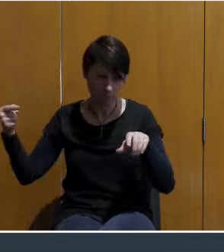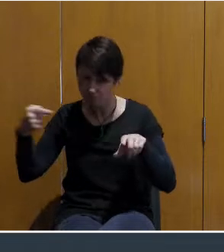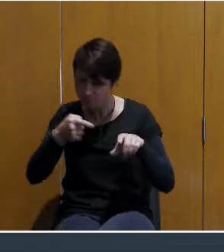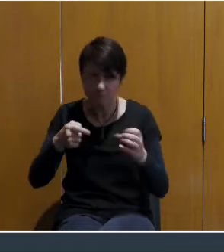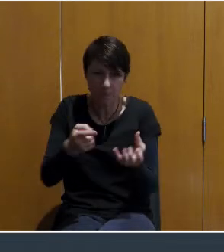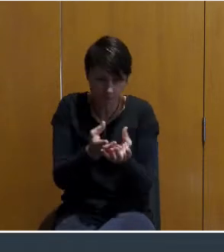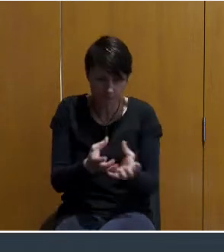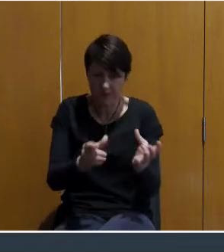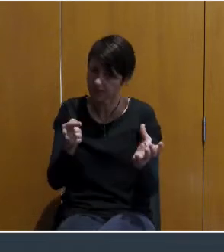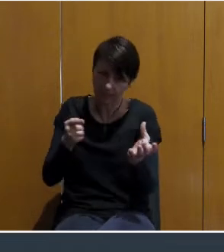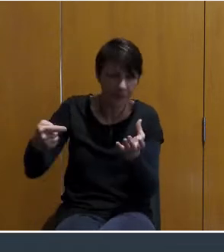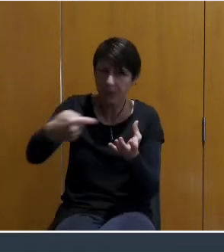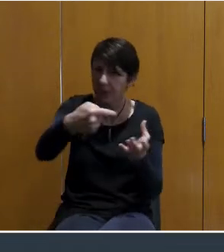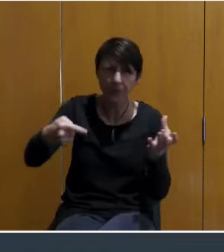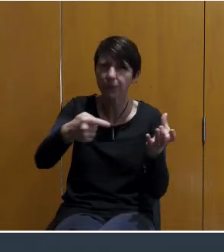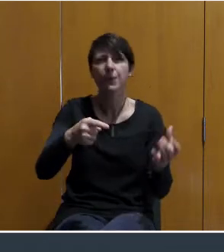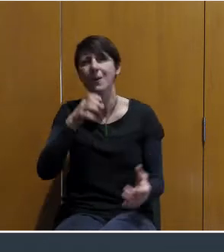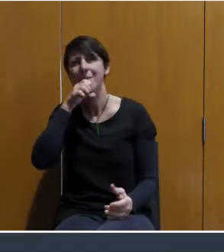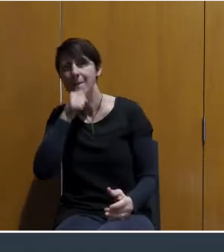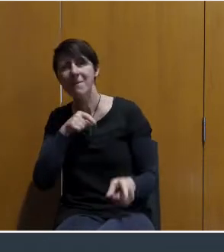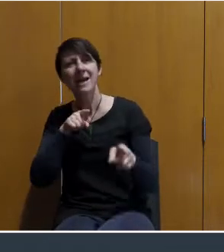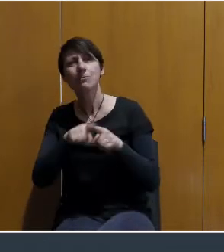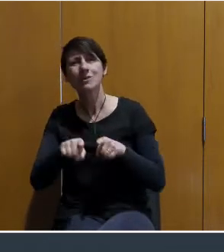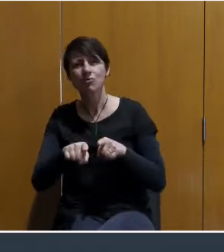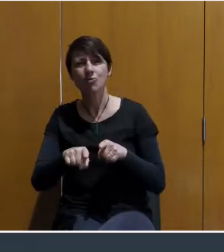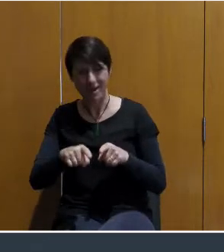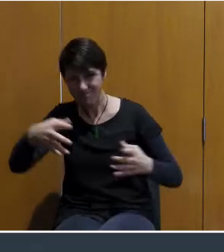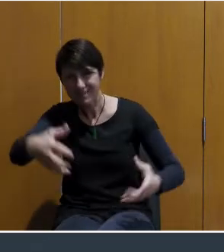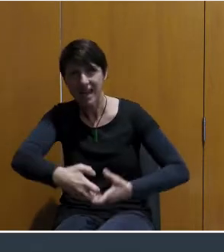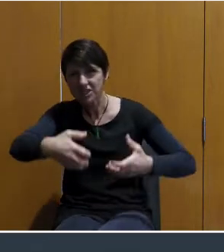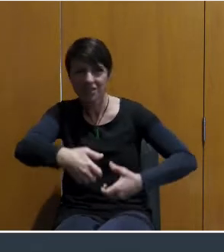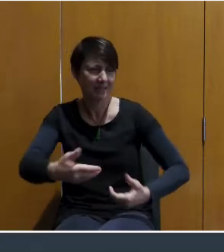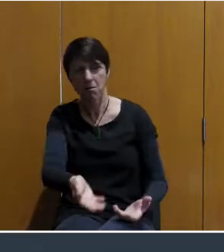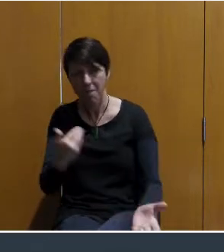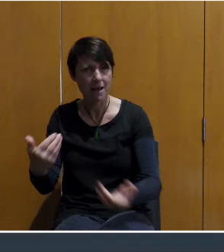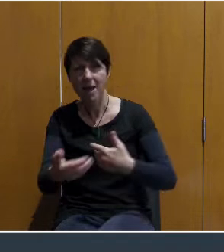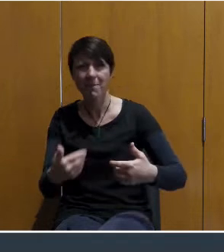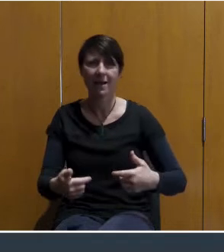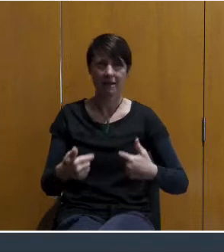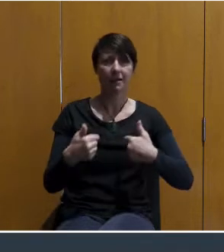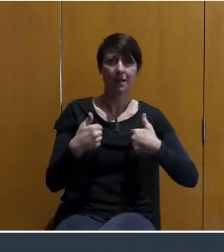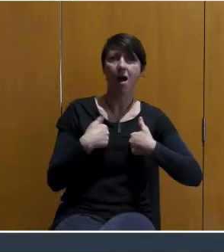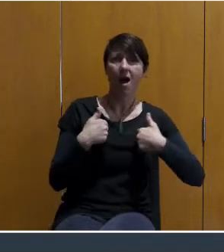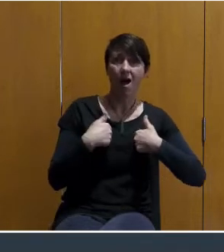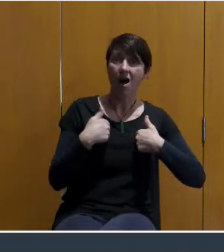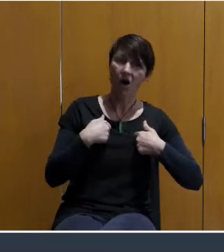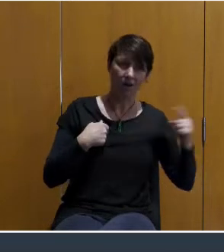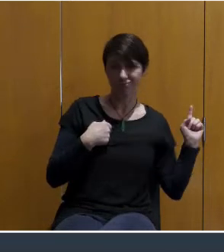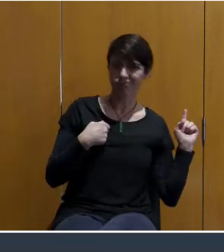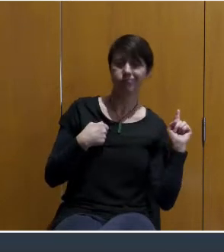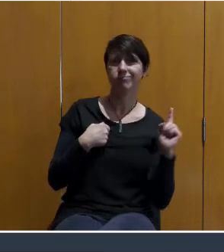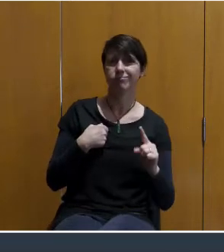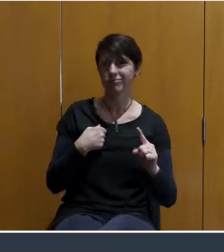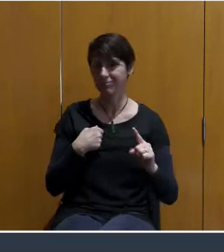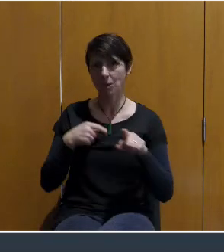The parent birds were incredibly agitated. I managed to scoop up the Jack Russell, which was a